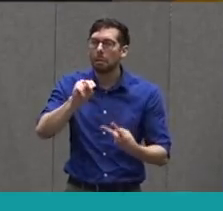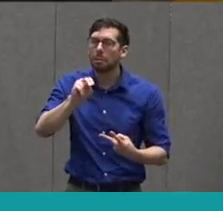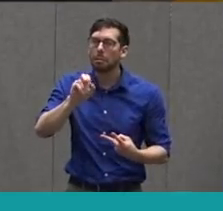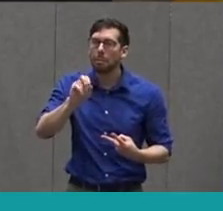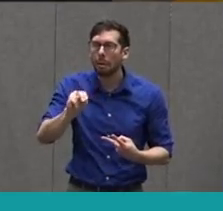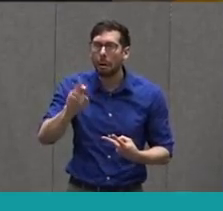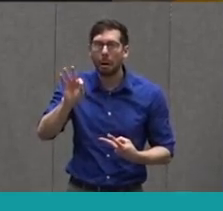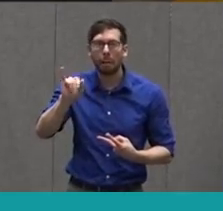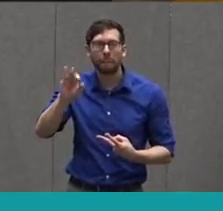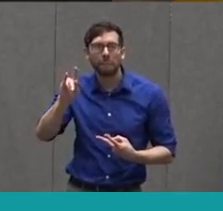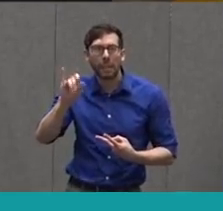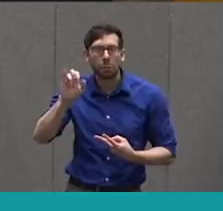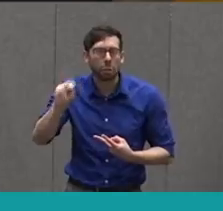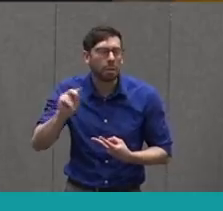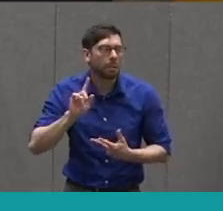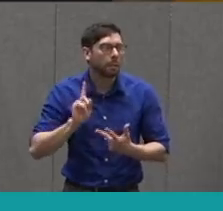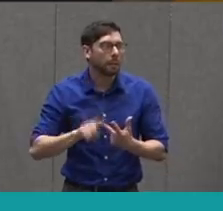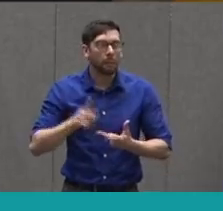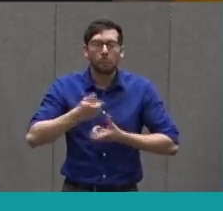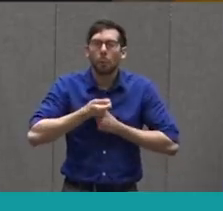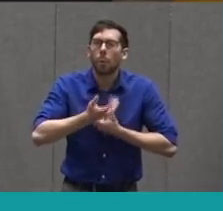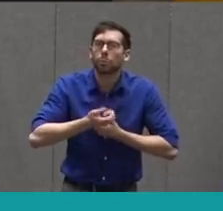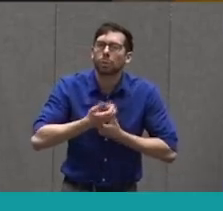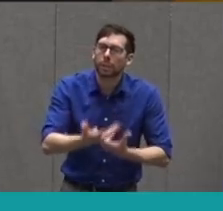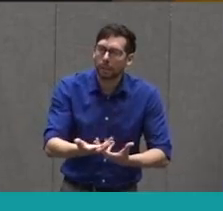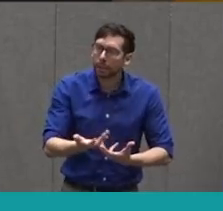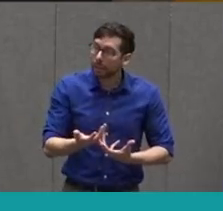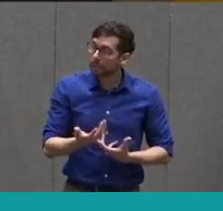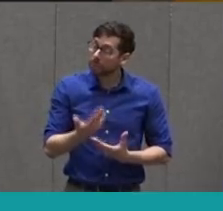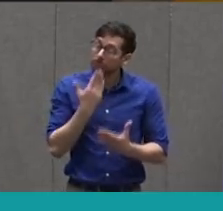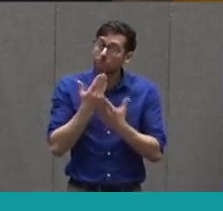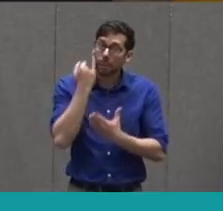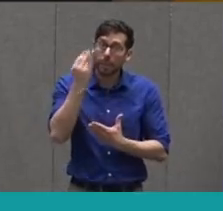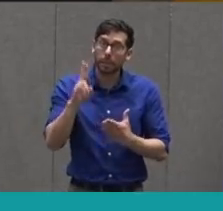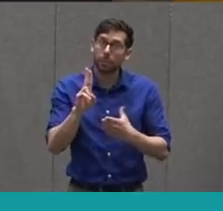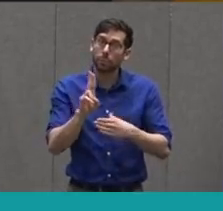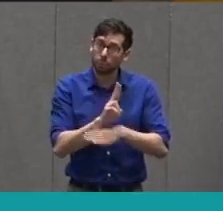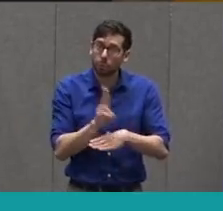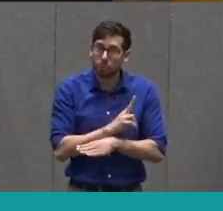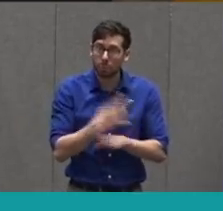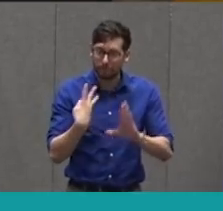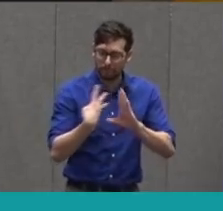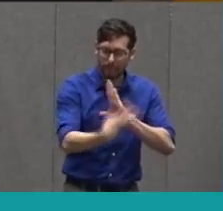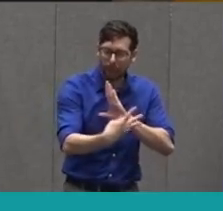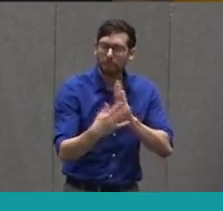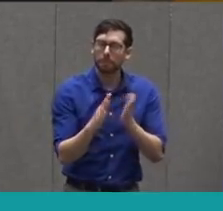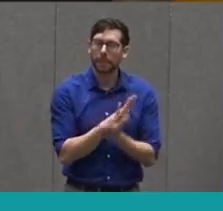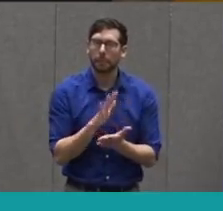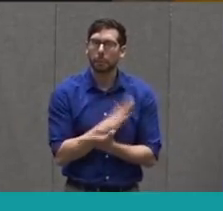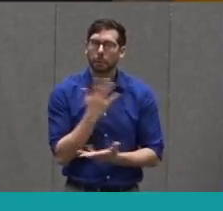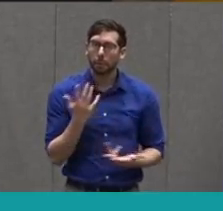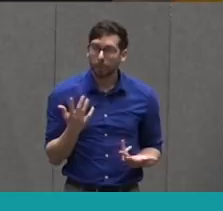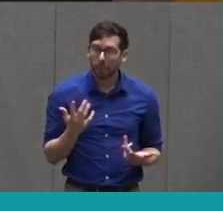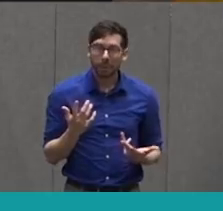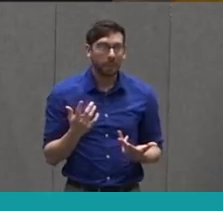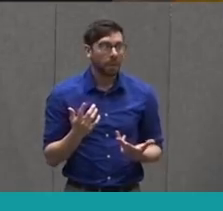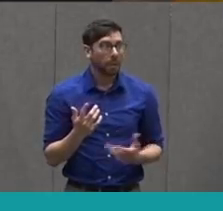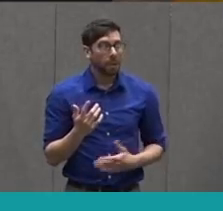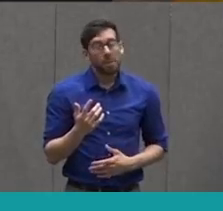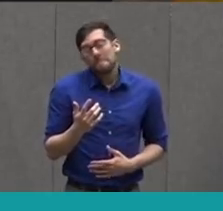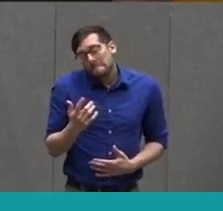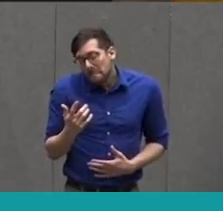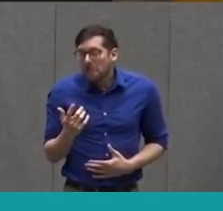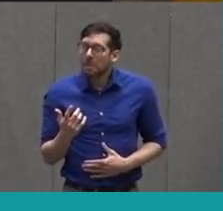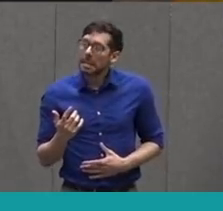your handwriting neat. But if you don't have lined paper, you could also use just plain white paper or plain construction paper,